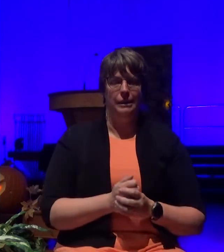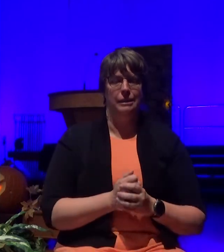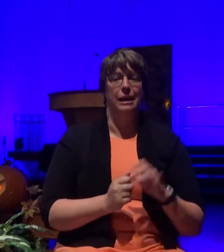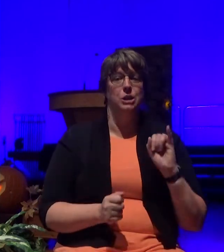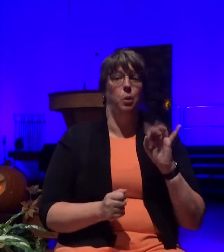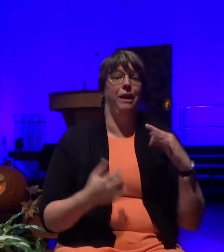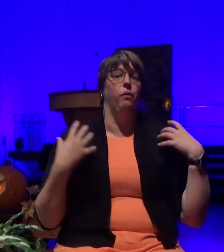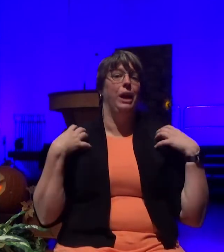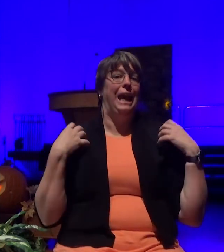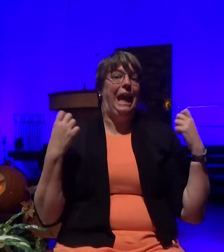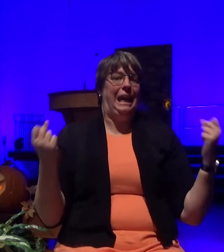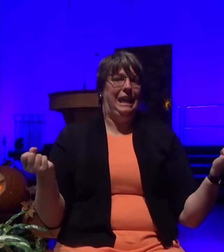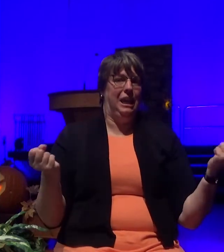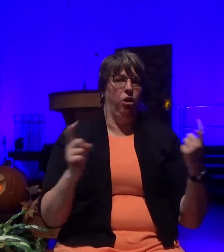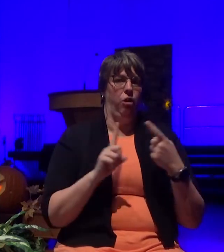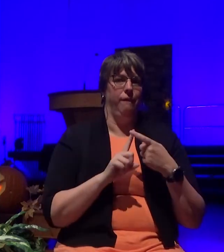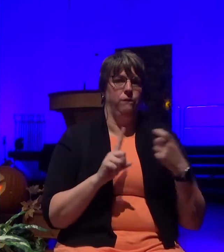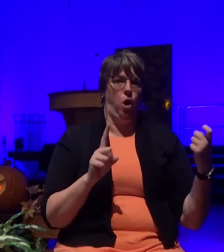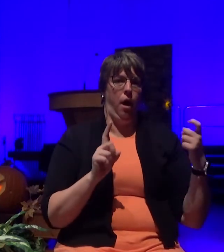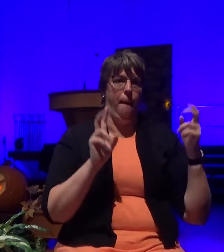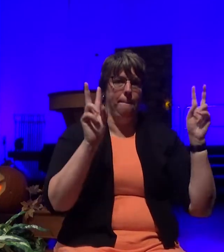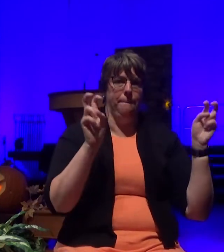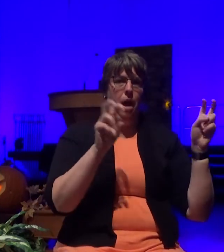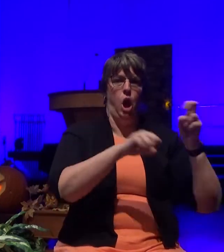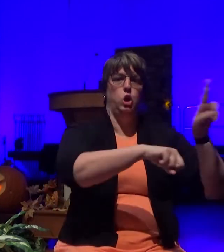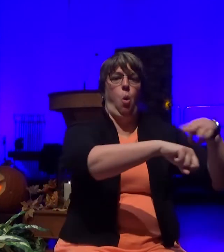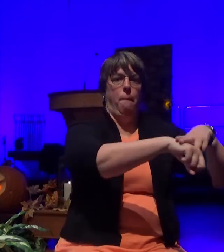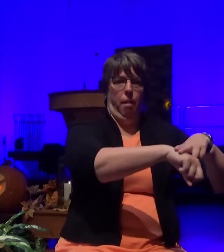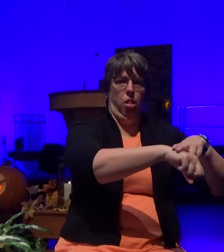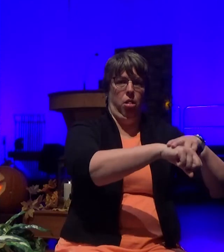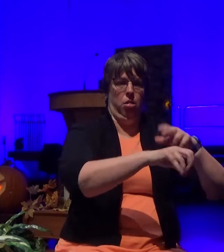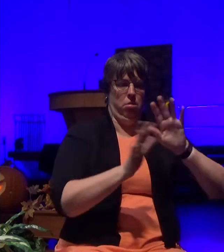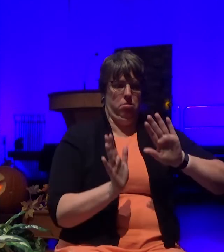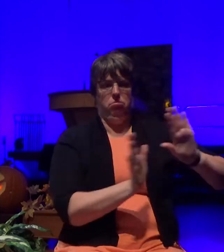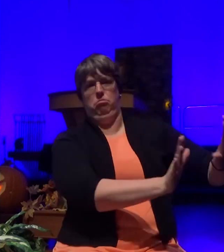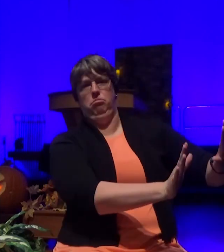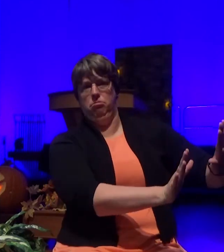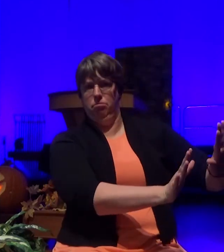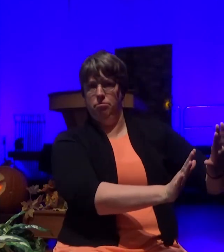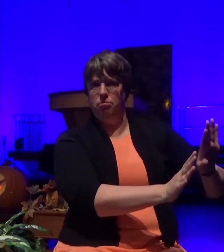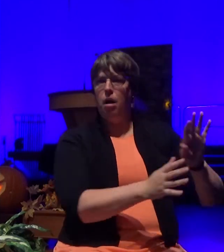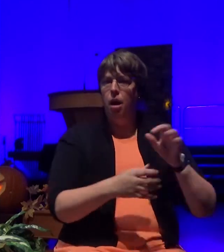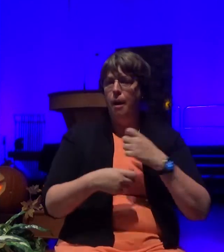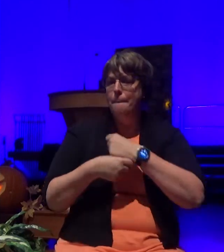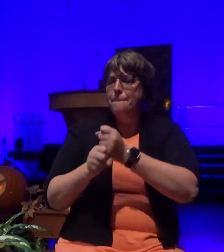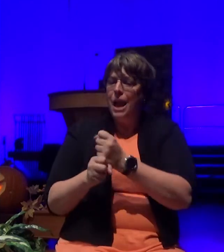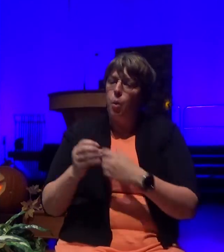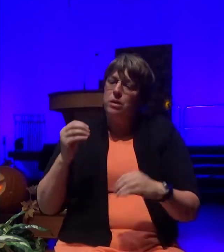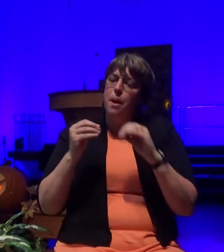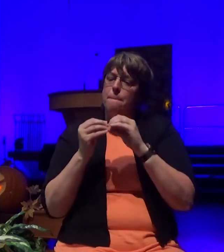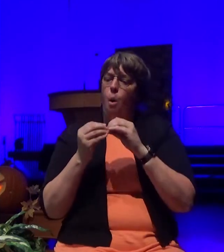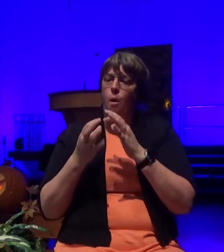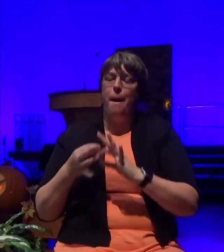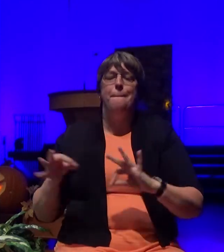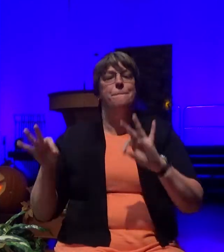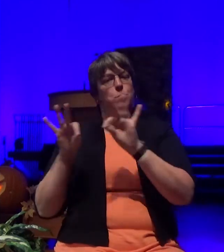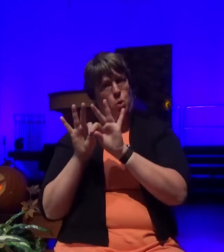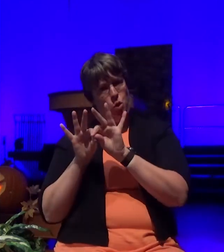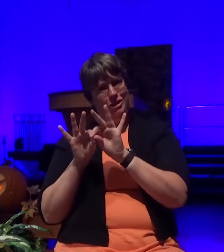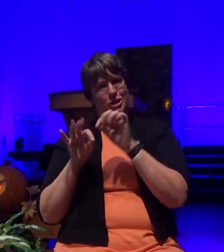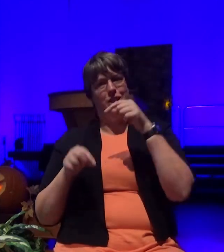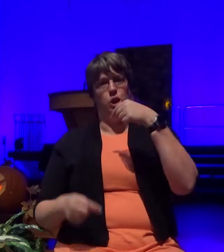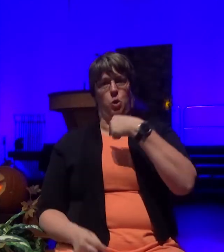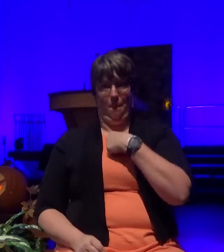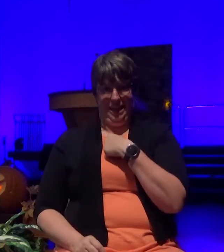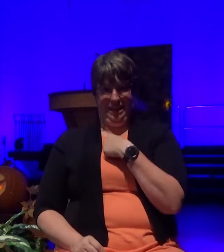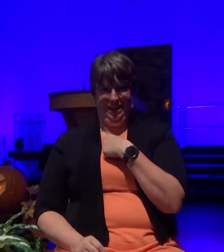normal and set it aside and make what's more important to me for myself and everyone else is that I